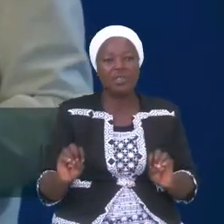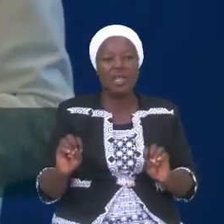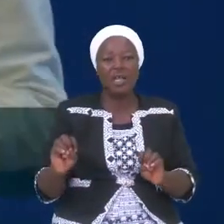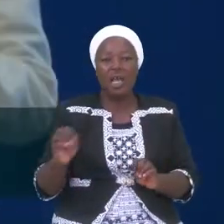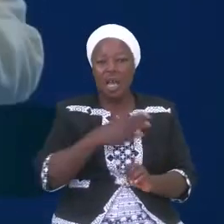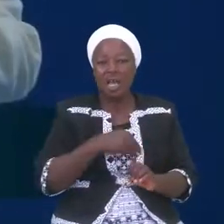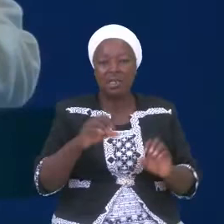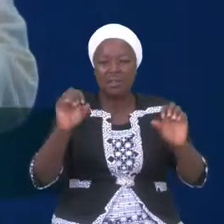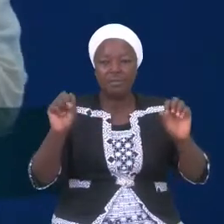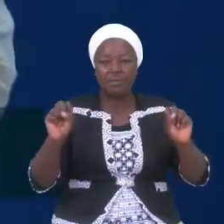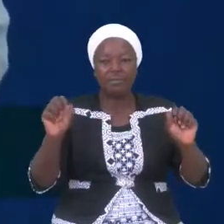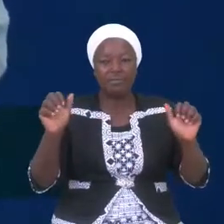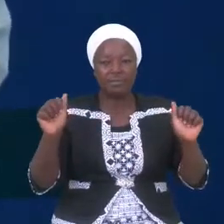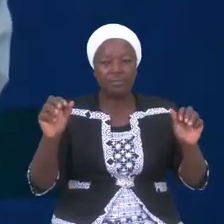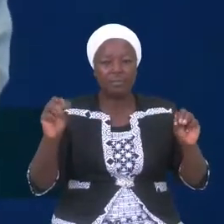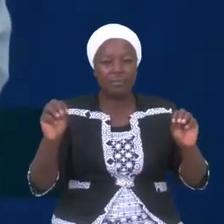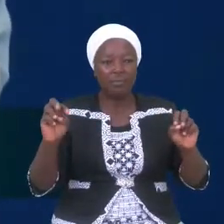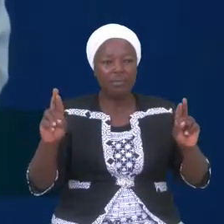Samaria,